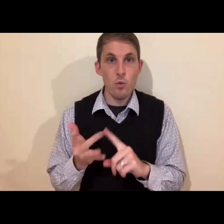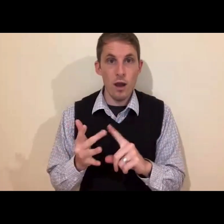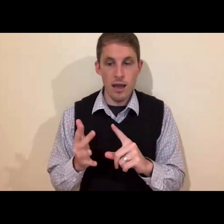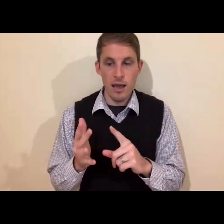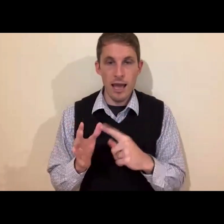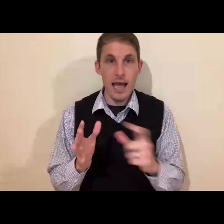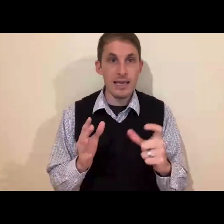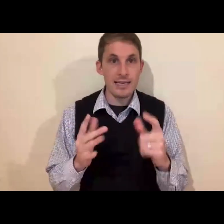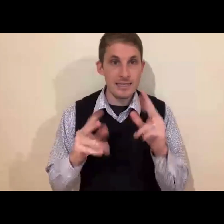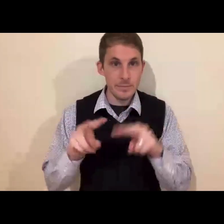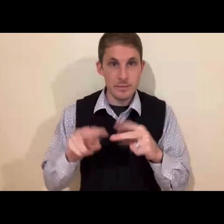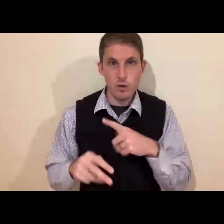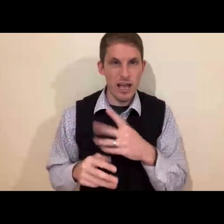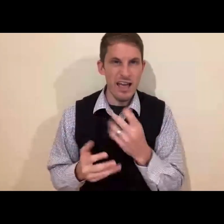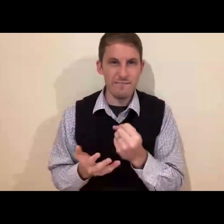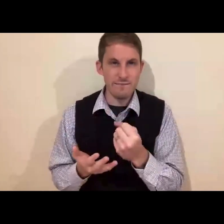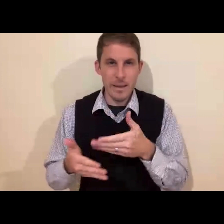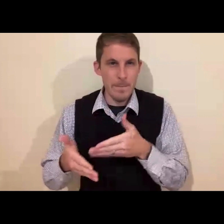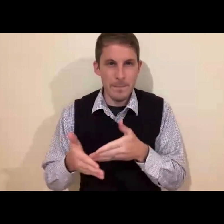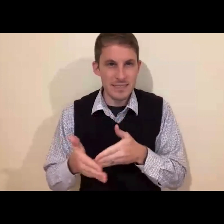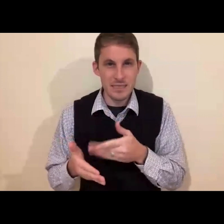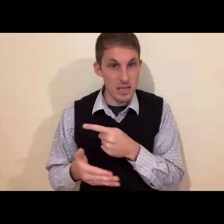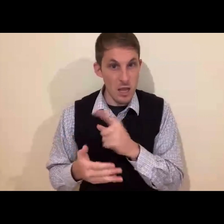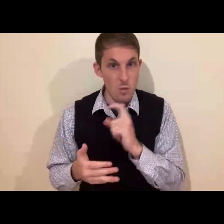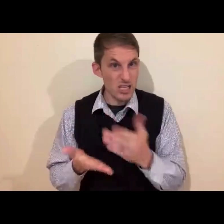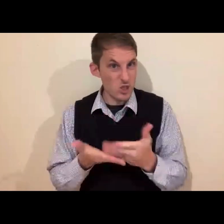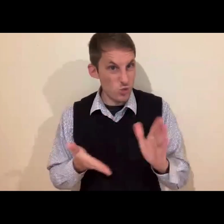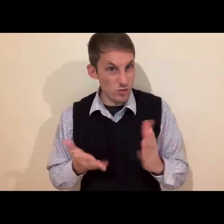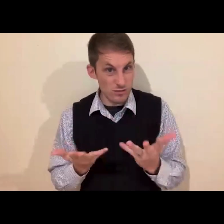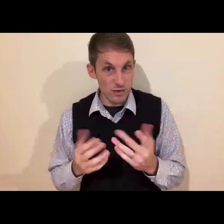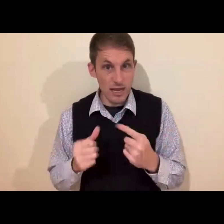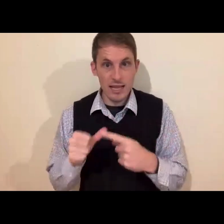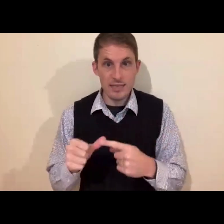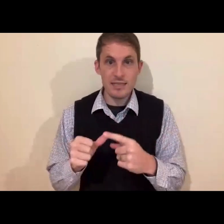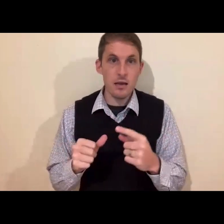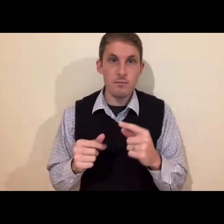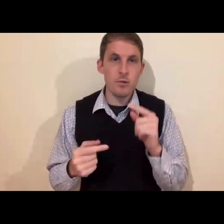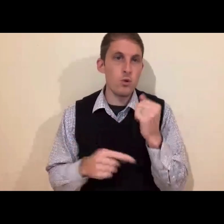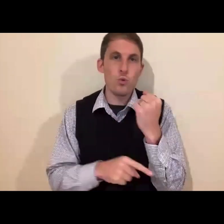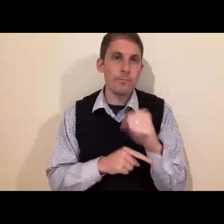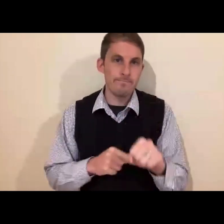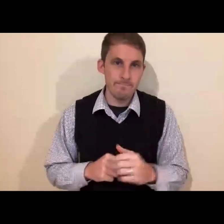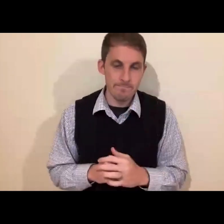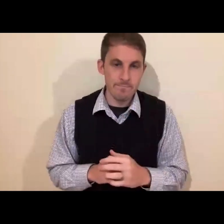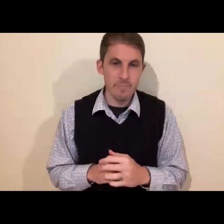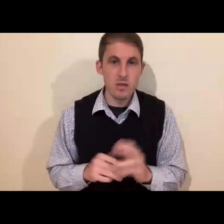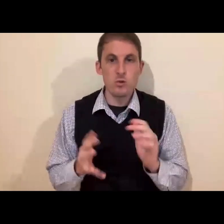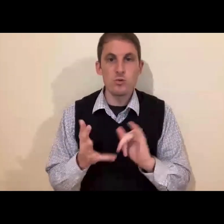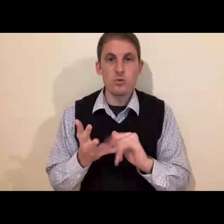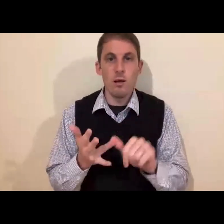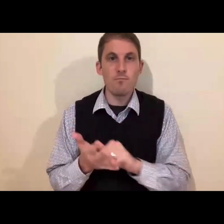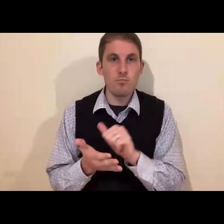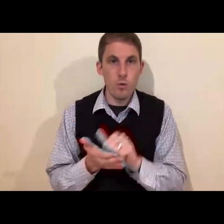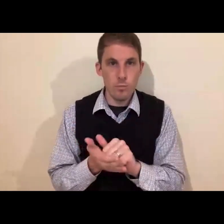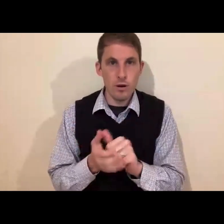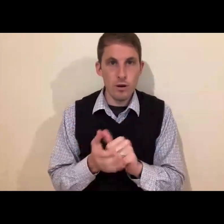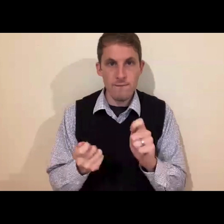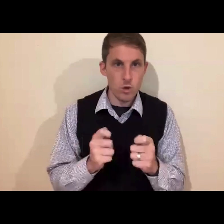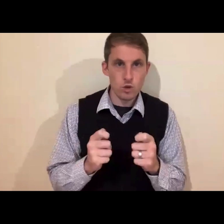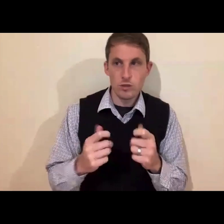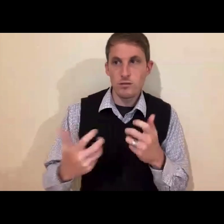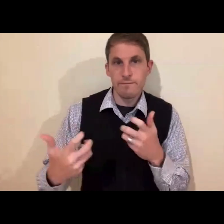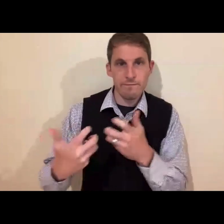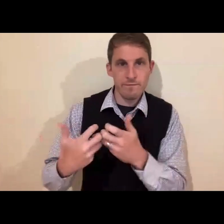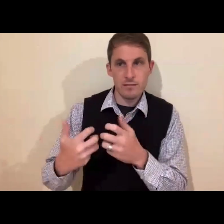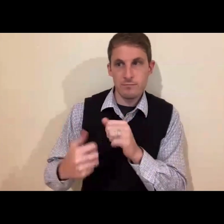impairment, are they excluded? I can pick that up. So look, no, in a nutshell. So an appropriate version of the tool should be offered to